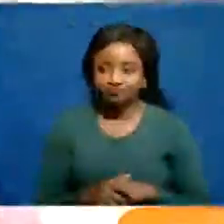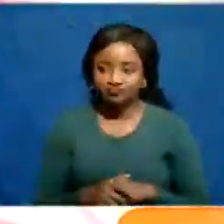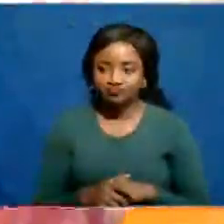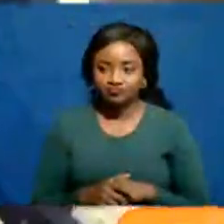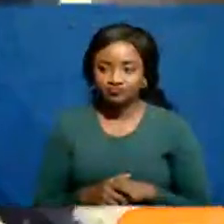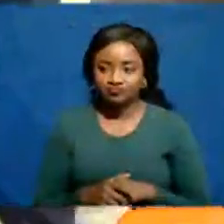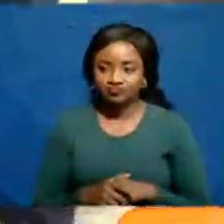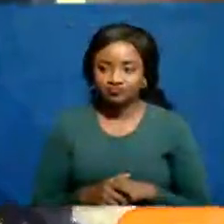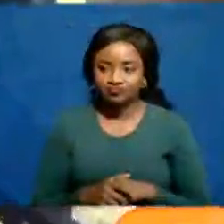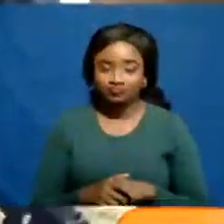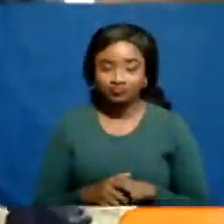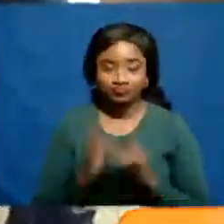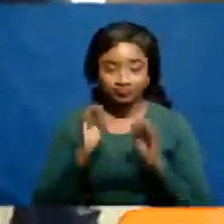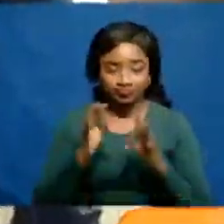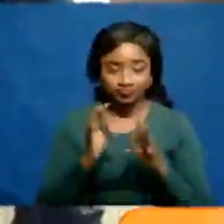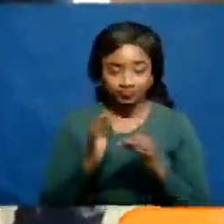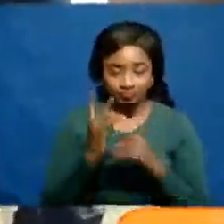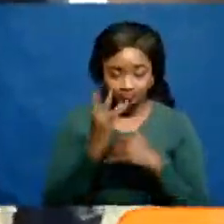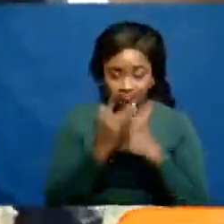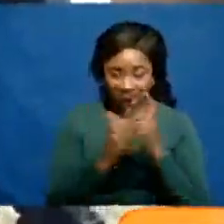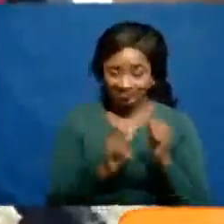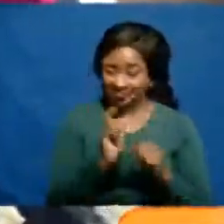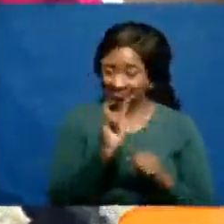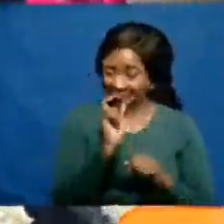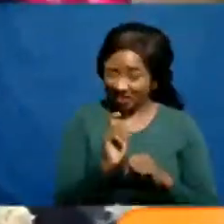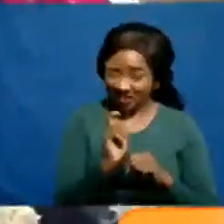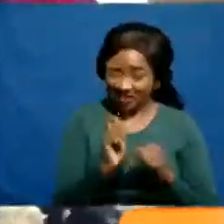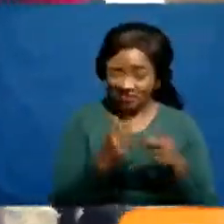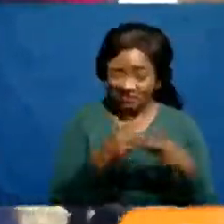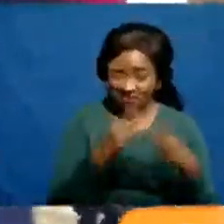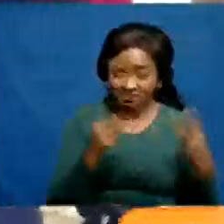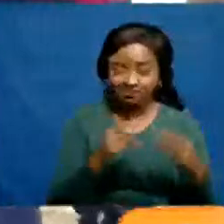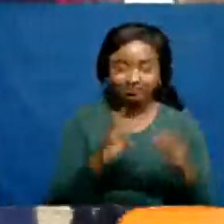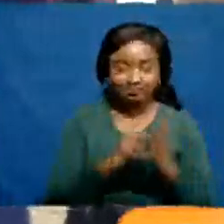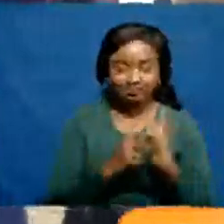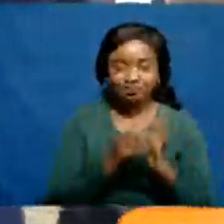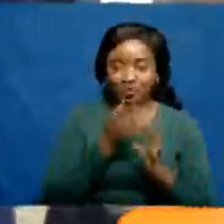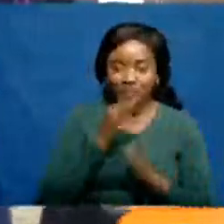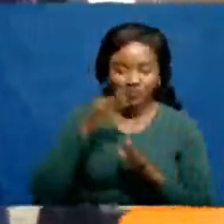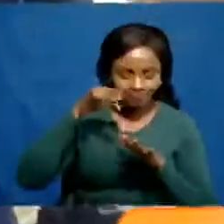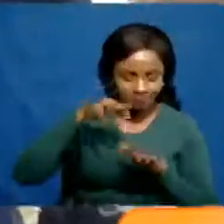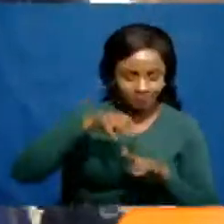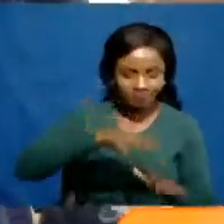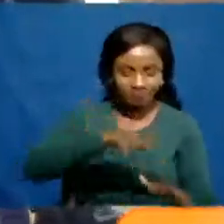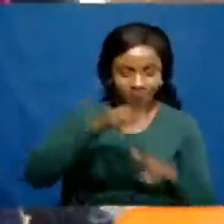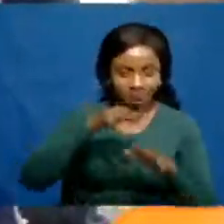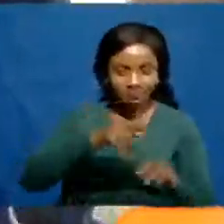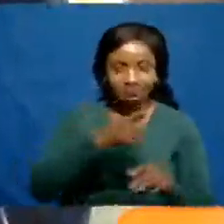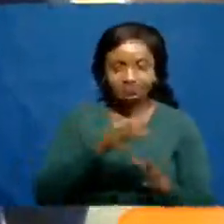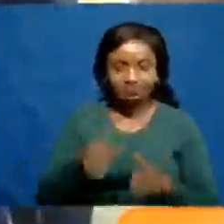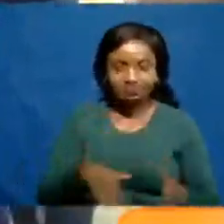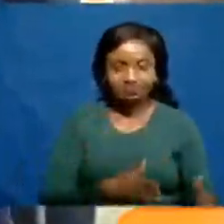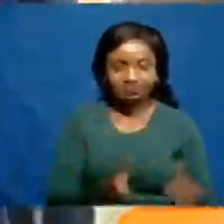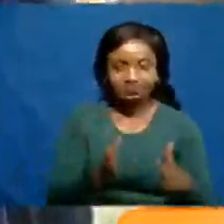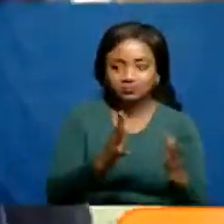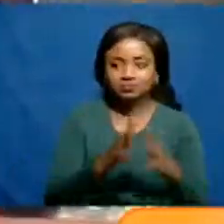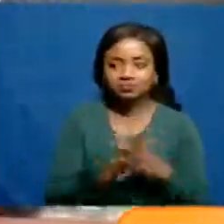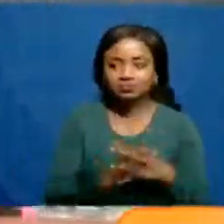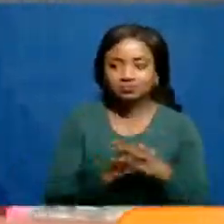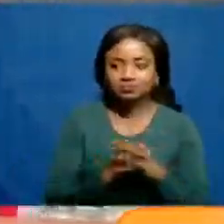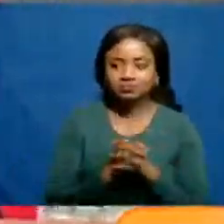Thick blood vessels within the intestines indicates heavy water flow in rivers. They also symbolize tributaries in the